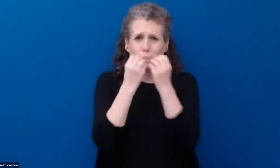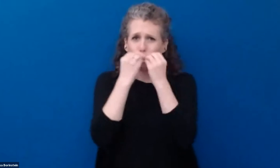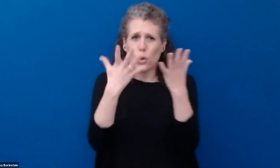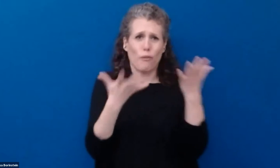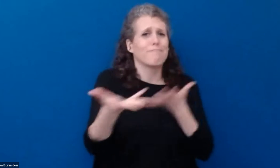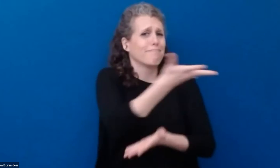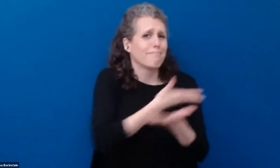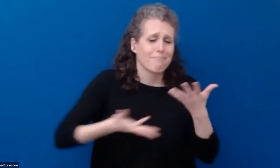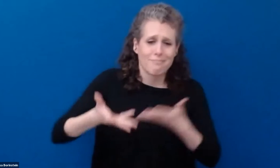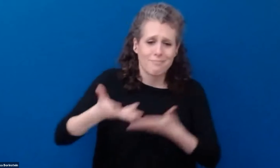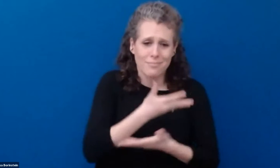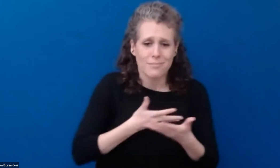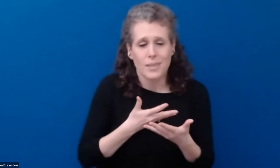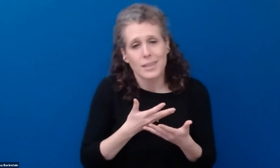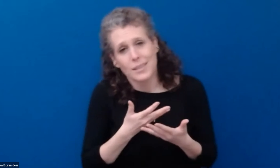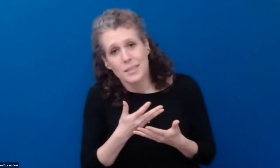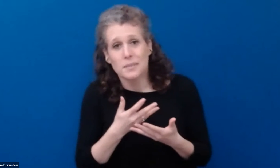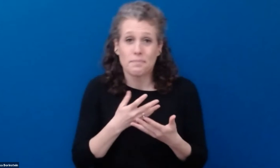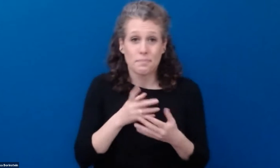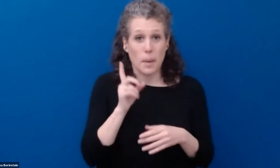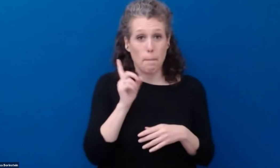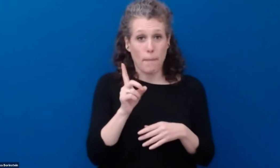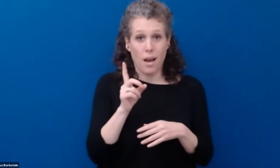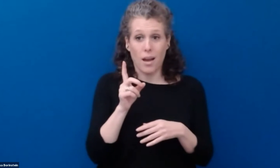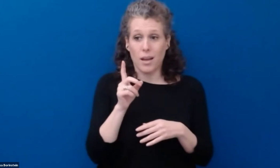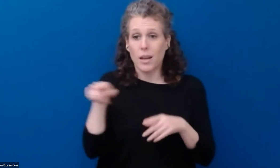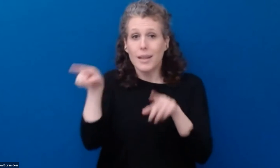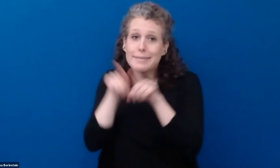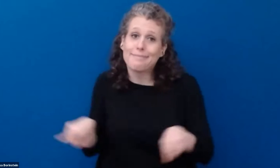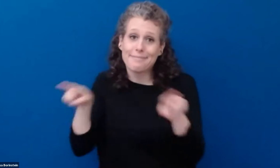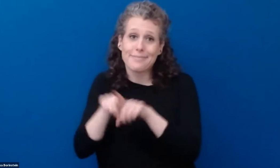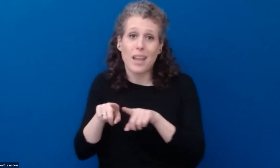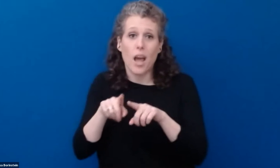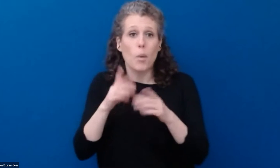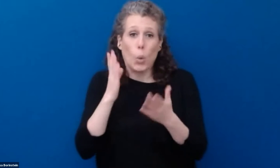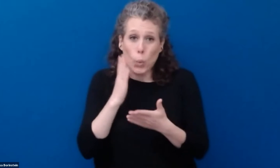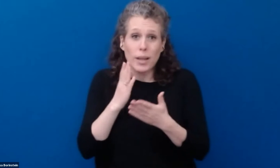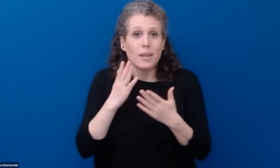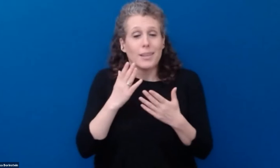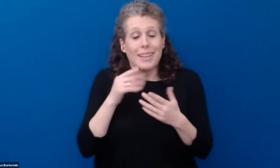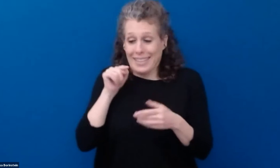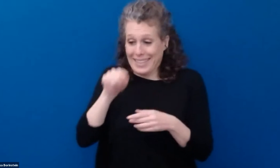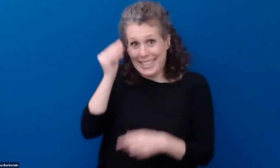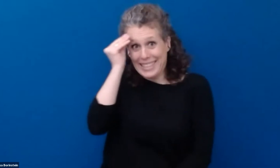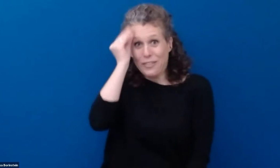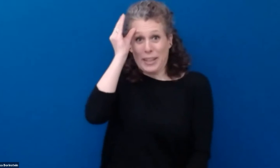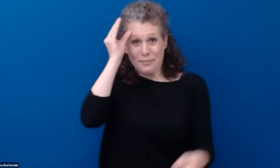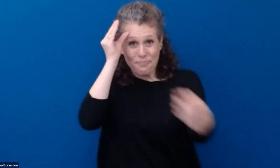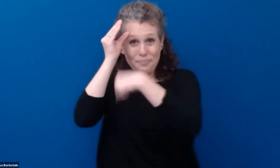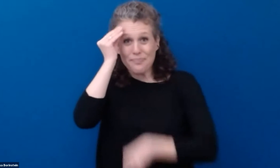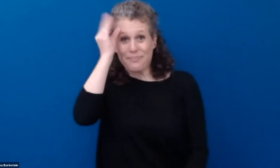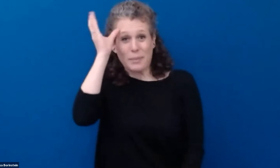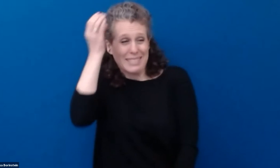are probably not really reaching the ones that we would like to understand this, because we are all in agreement on how important it is.